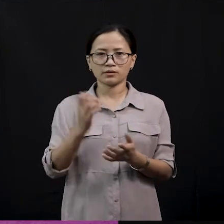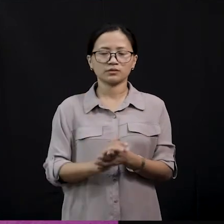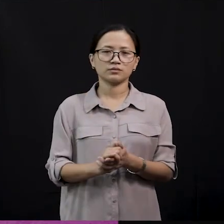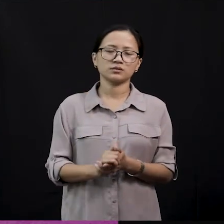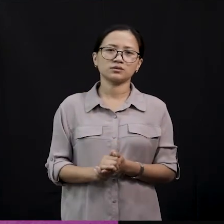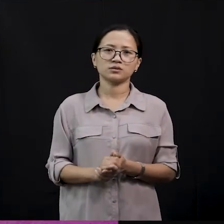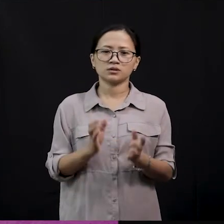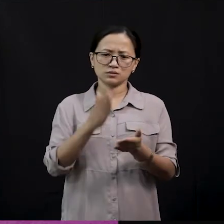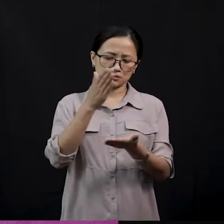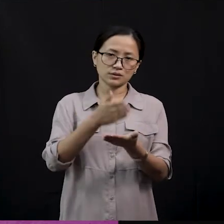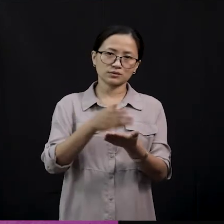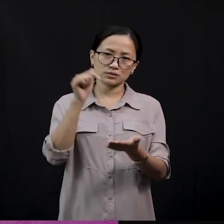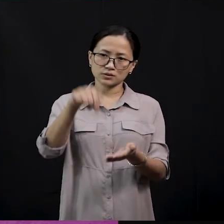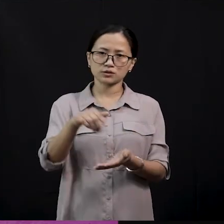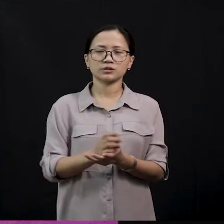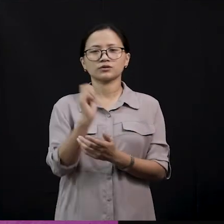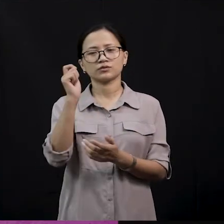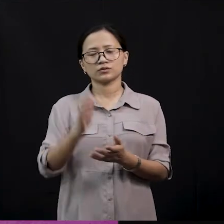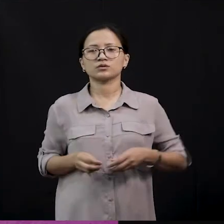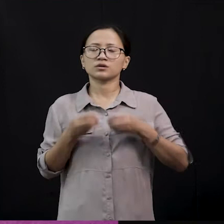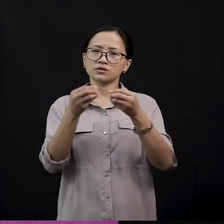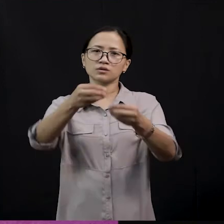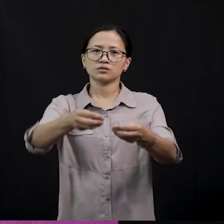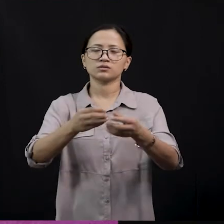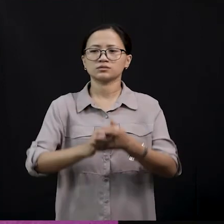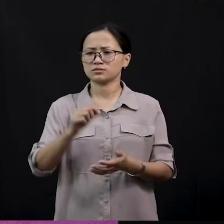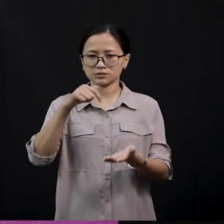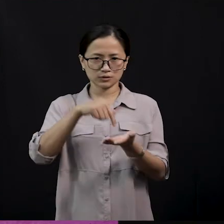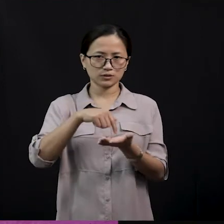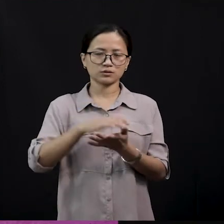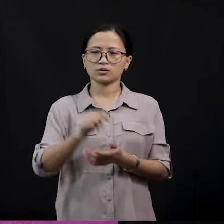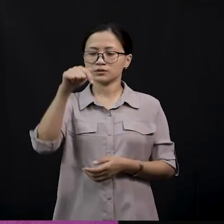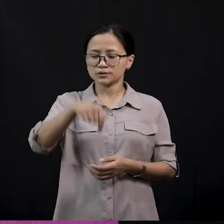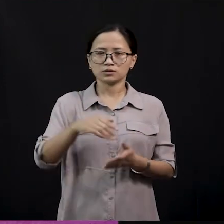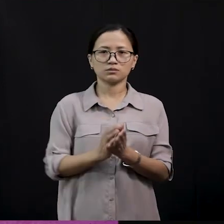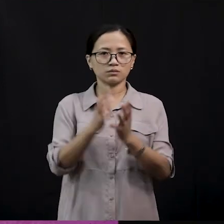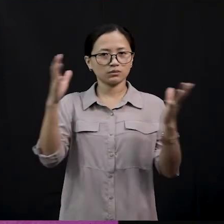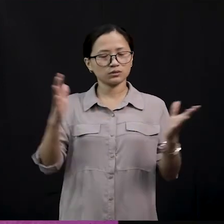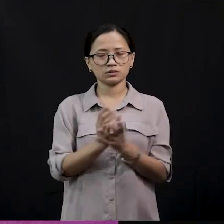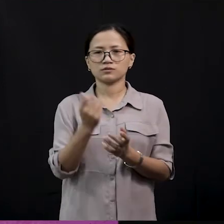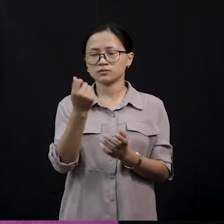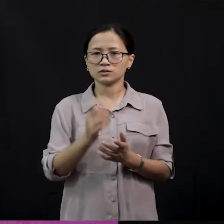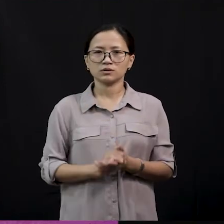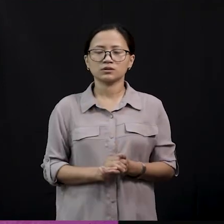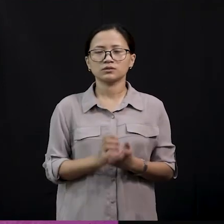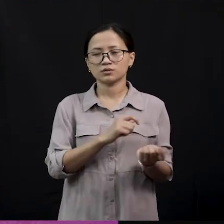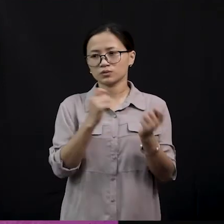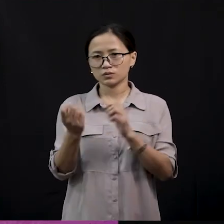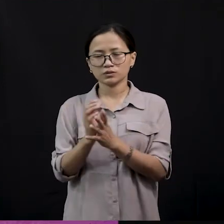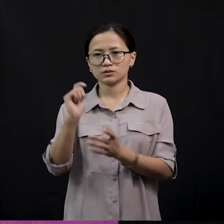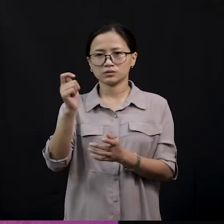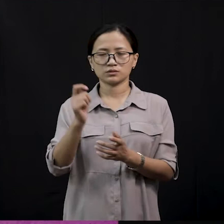you have done, this much of work that you have done, I am going to give you this much of money. So measuring his worth in terms